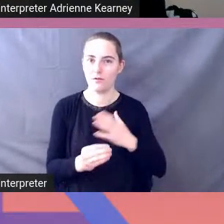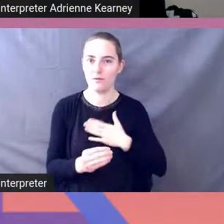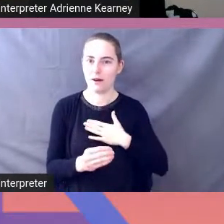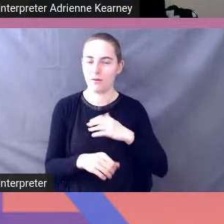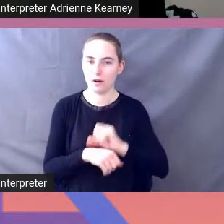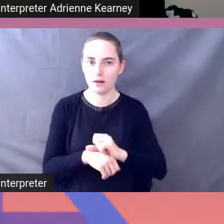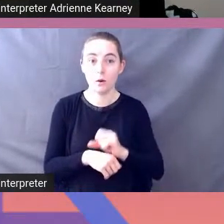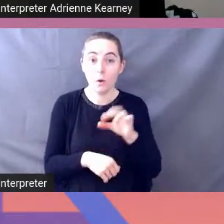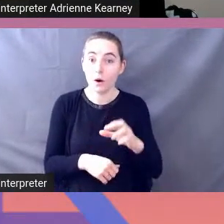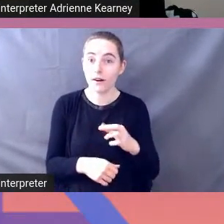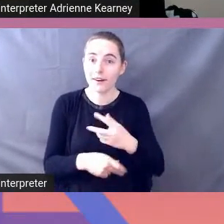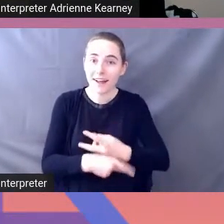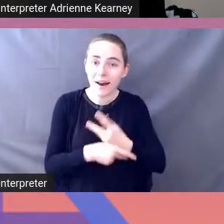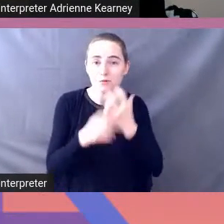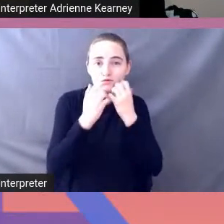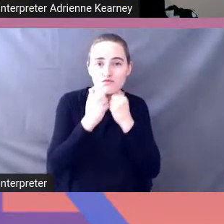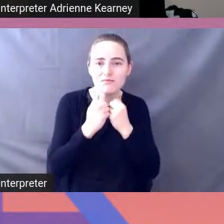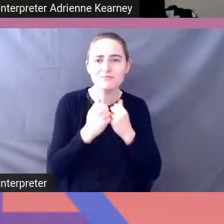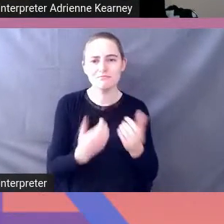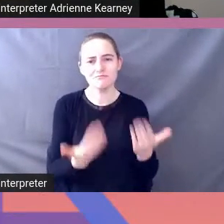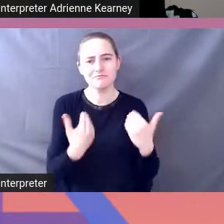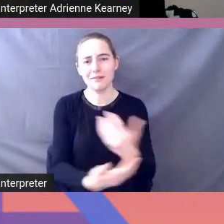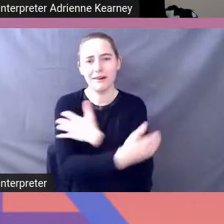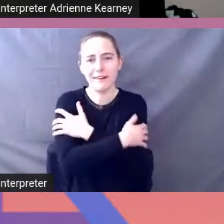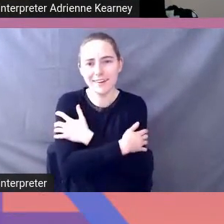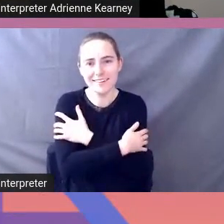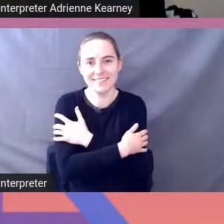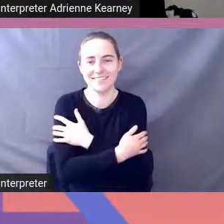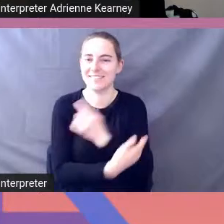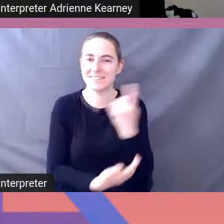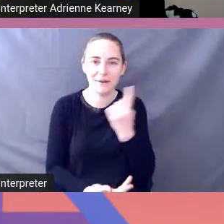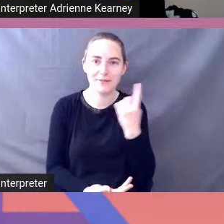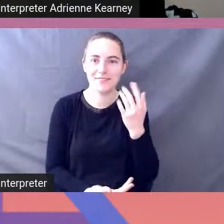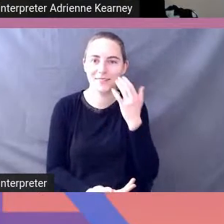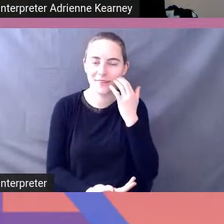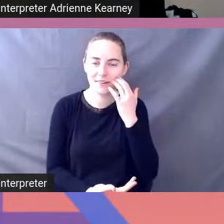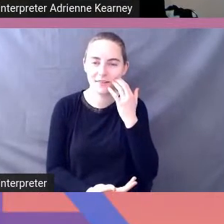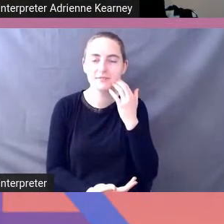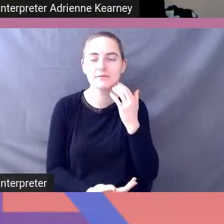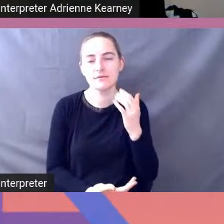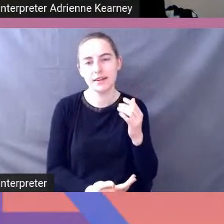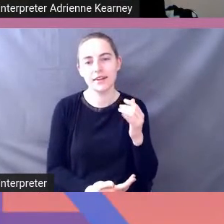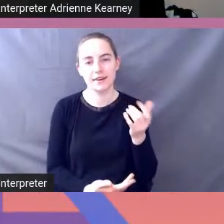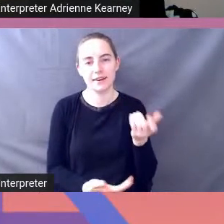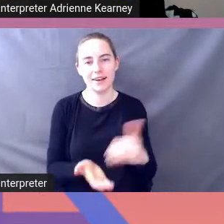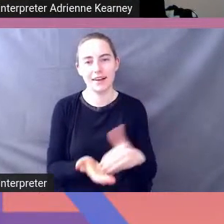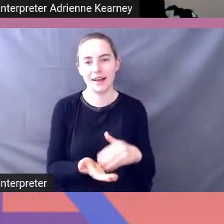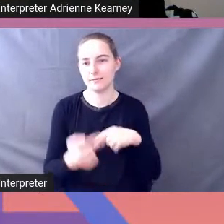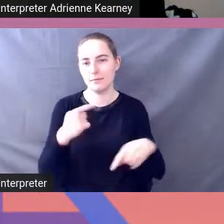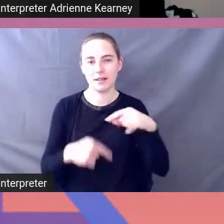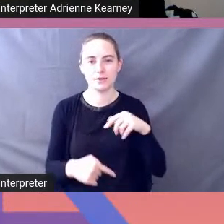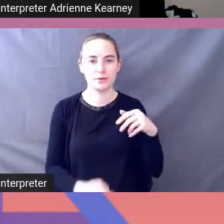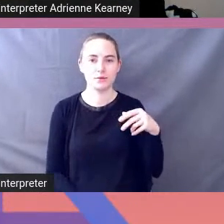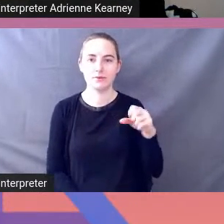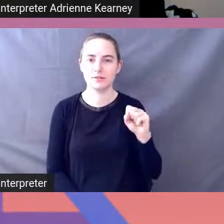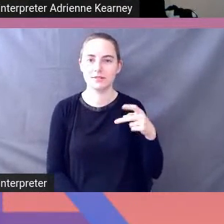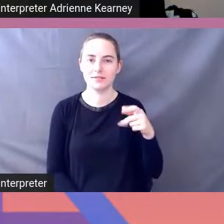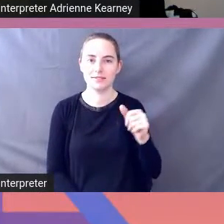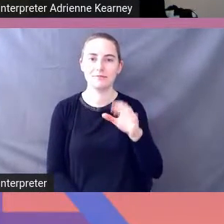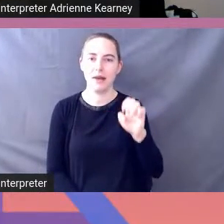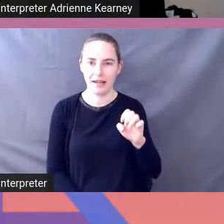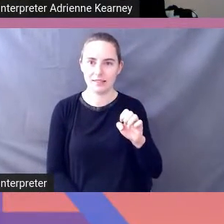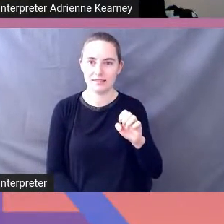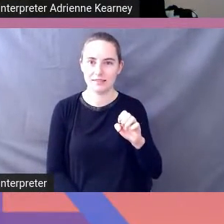hug, or just, again, have this. Again, I'm going back to space. I can't stress that enough. We need the space